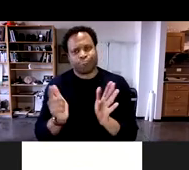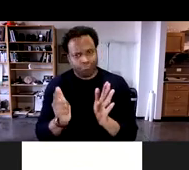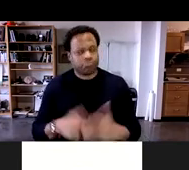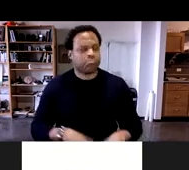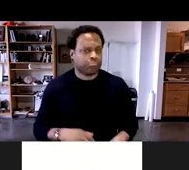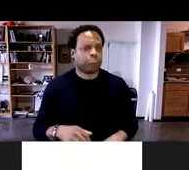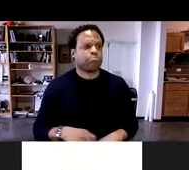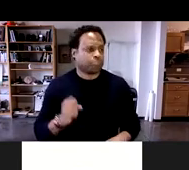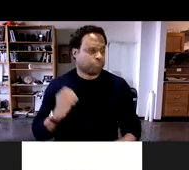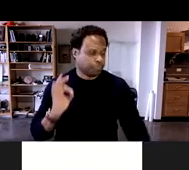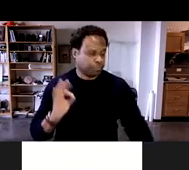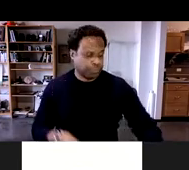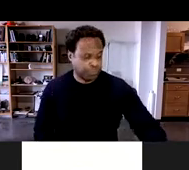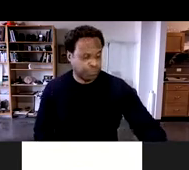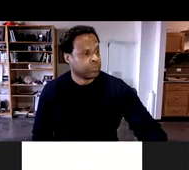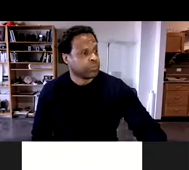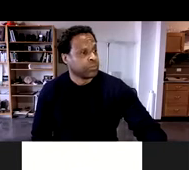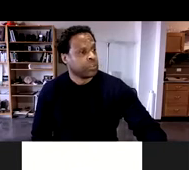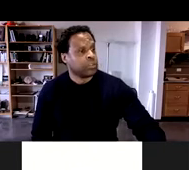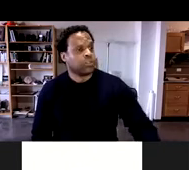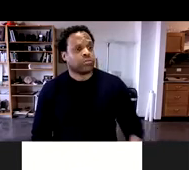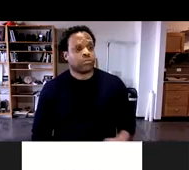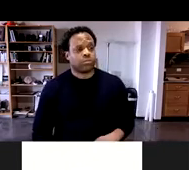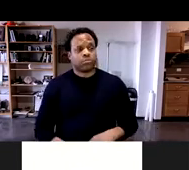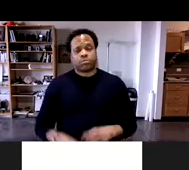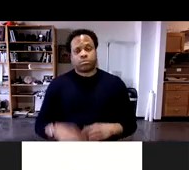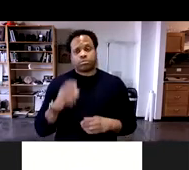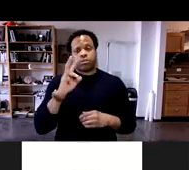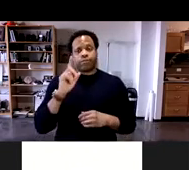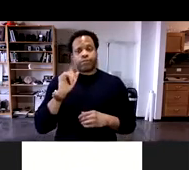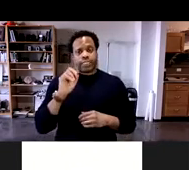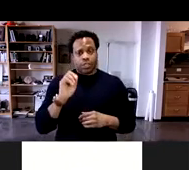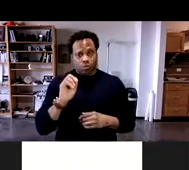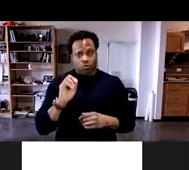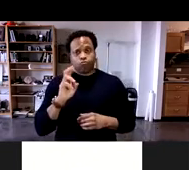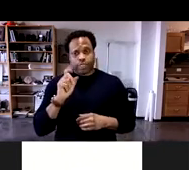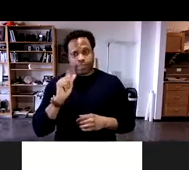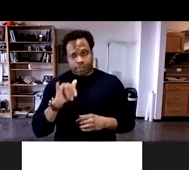So for example, if your doctor wants to use it while you're in the room with them, that's not allowed.